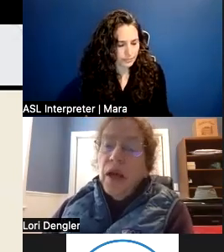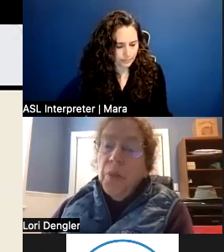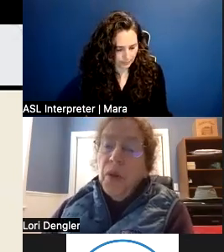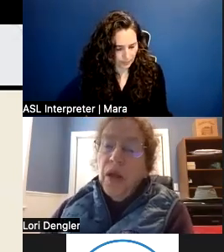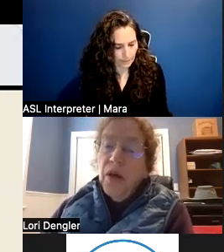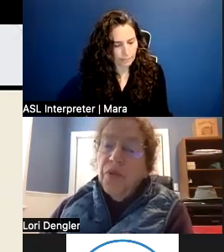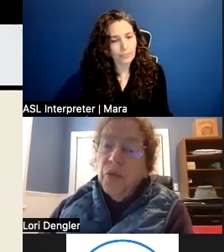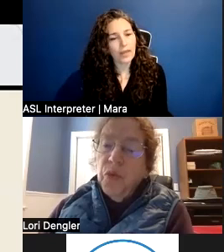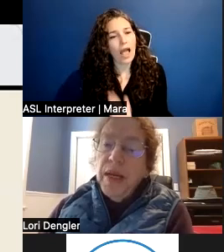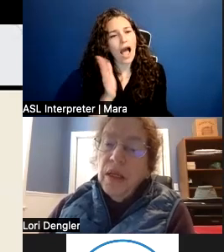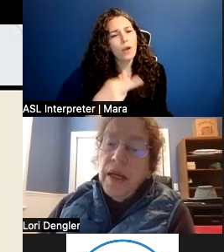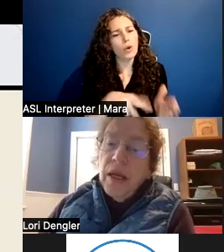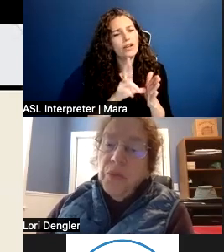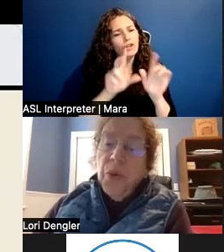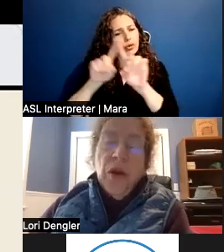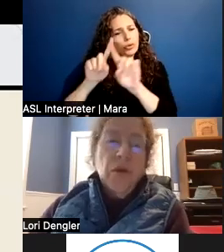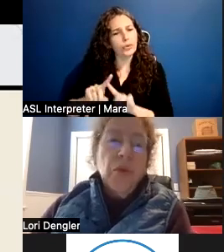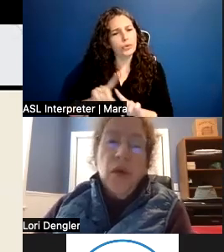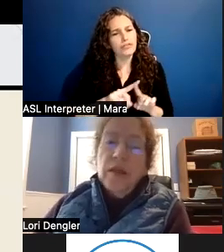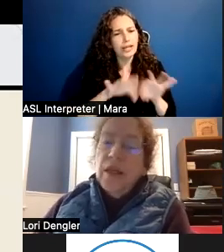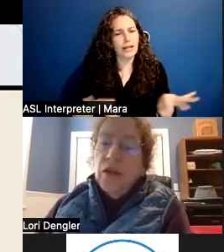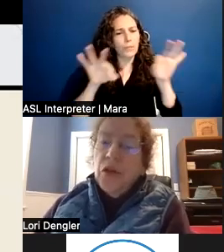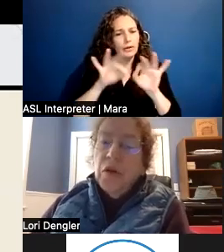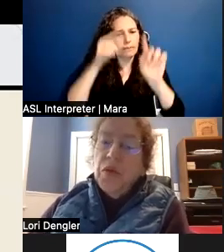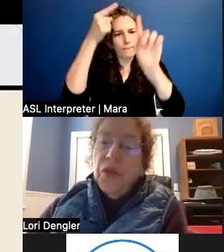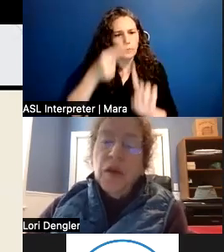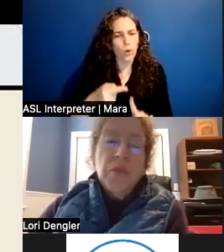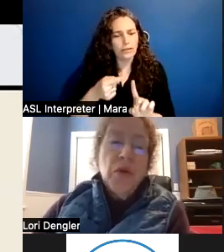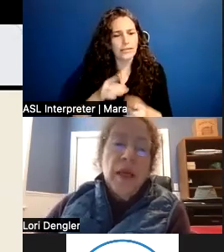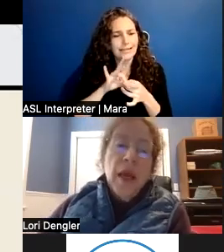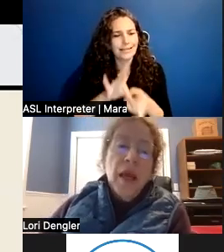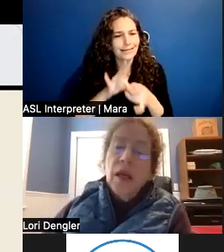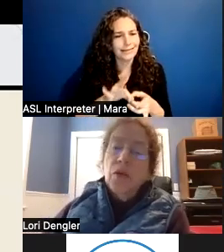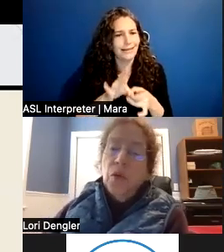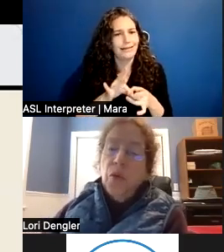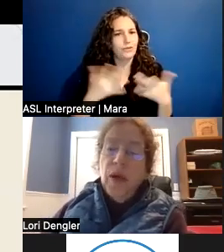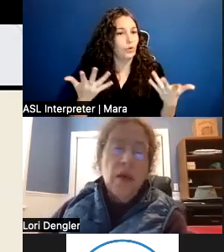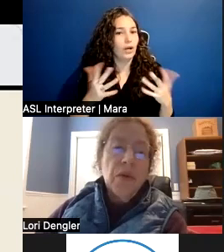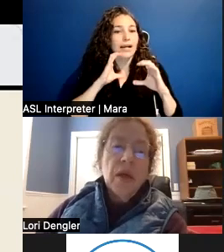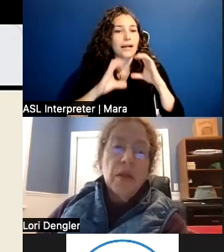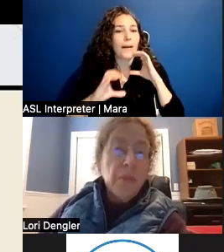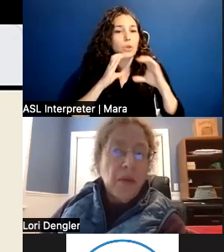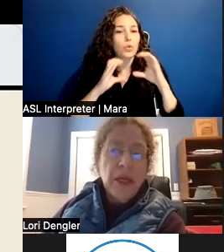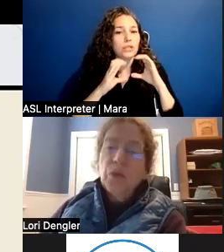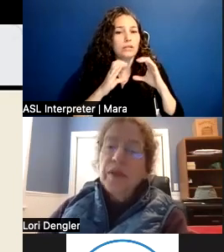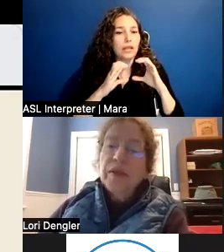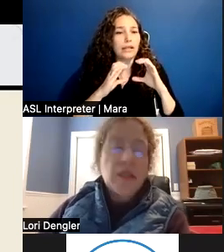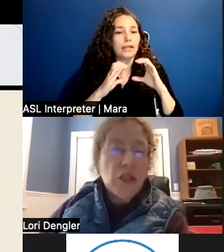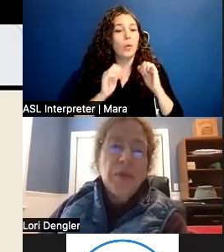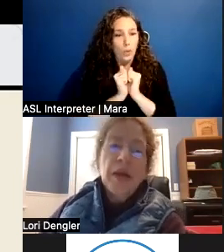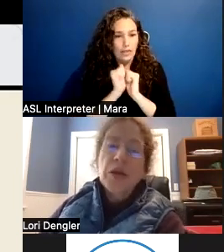a couple of really important points in terms of communicating with the public,